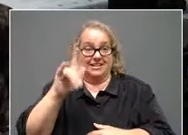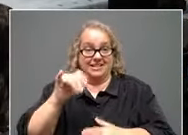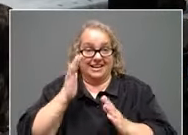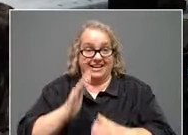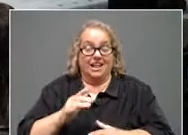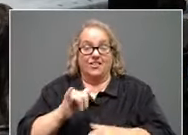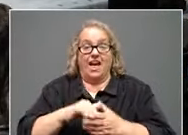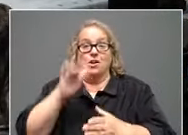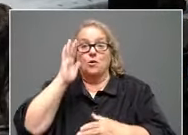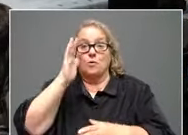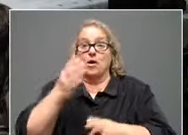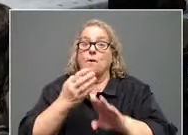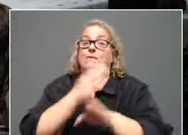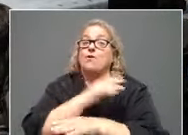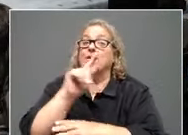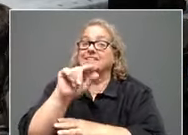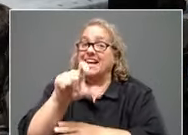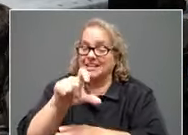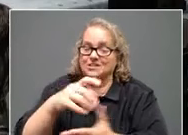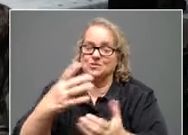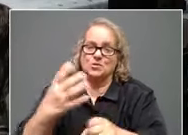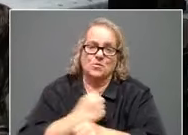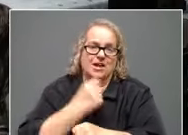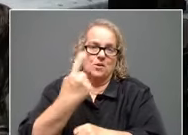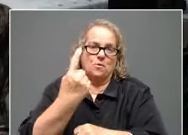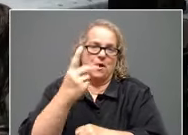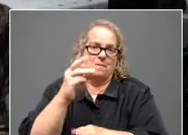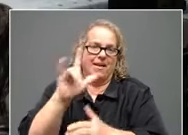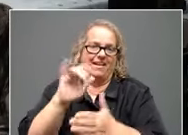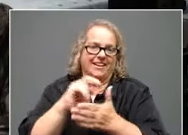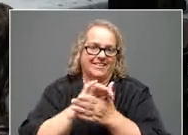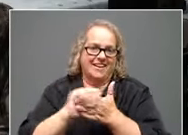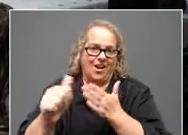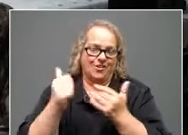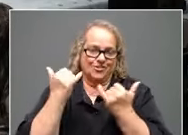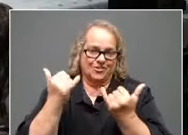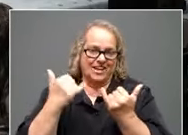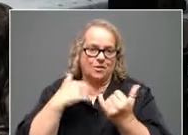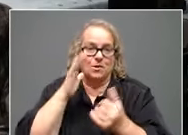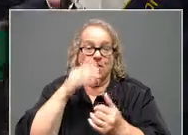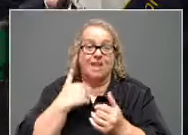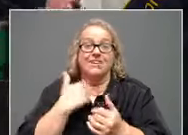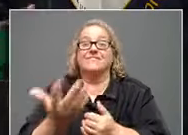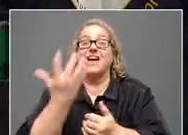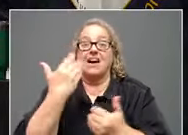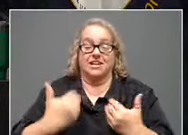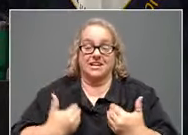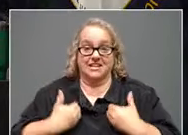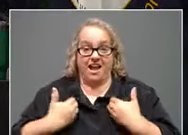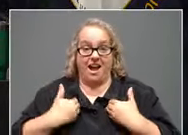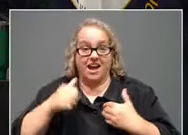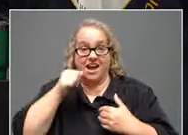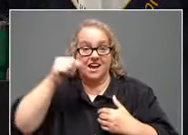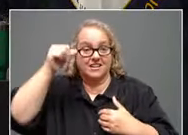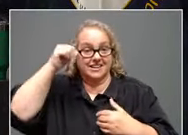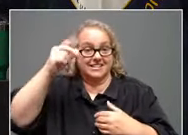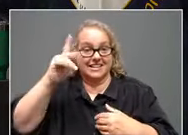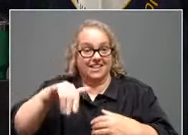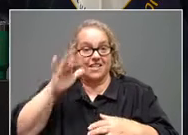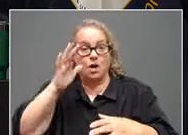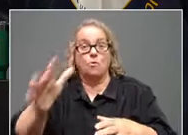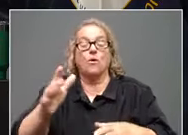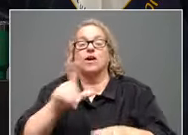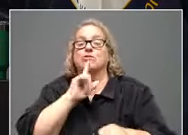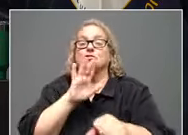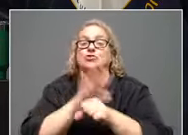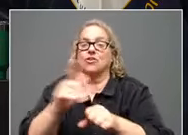win $1 million today. We're going to have five young adults in Kentucky that are going to ensure that they